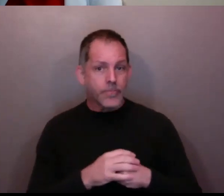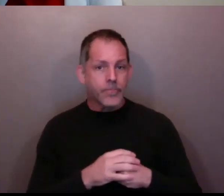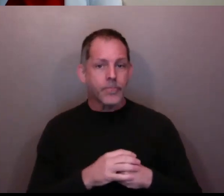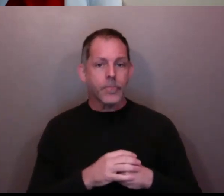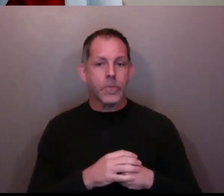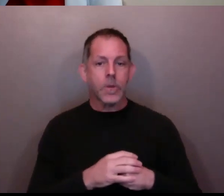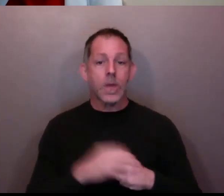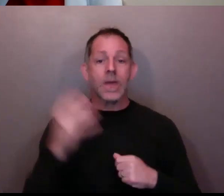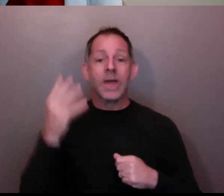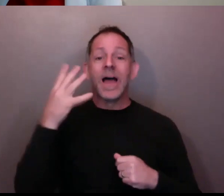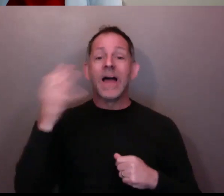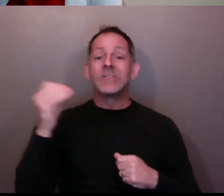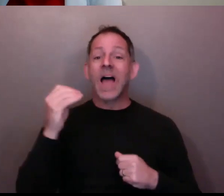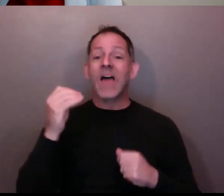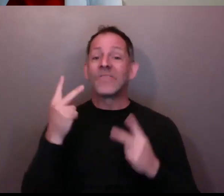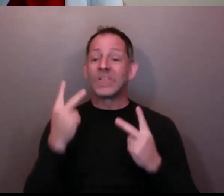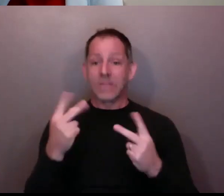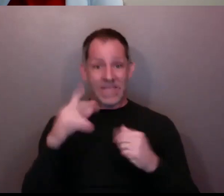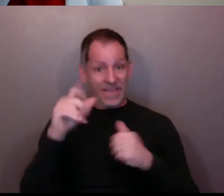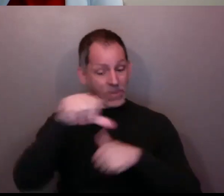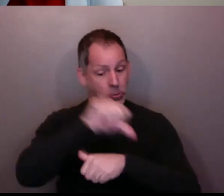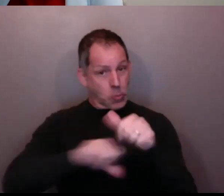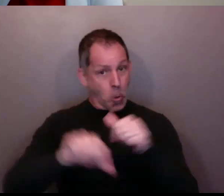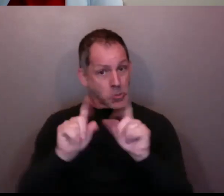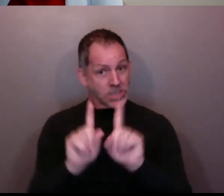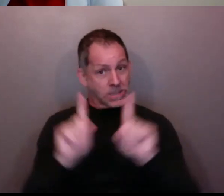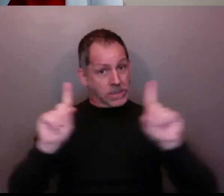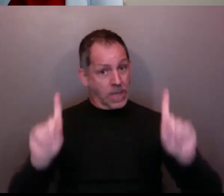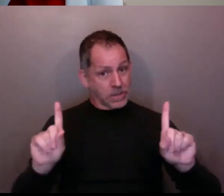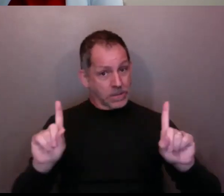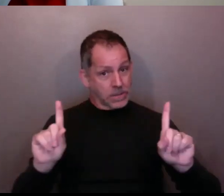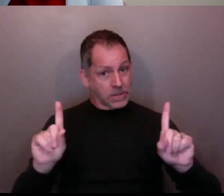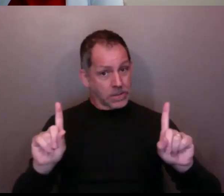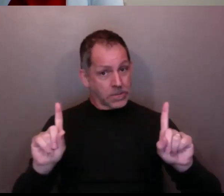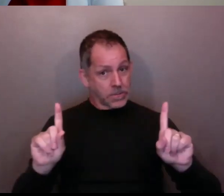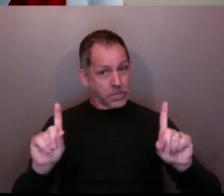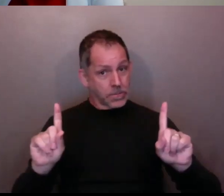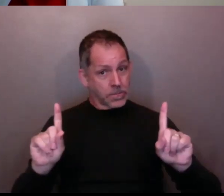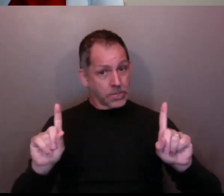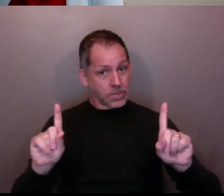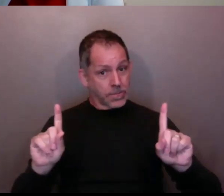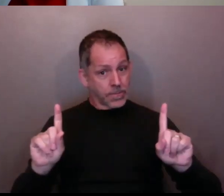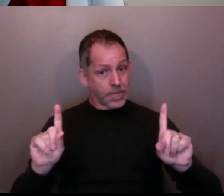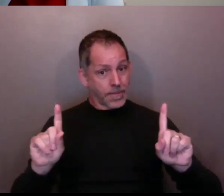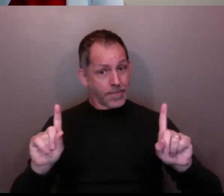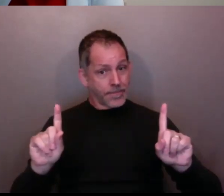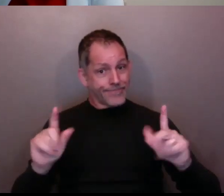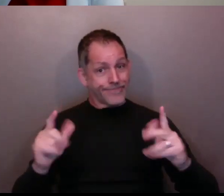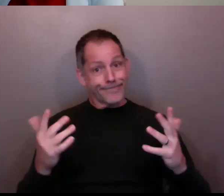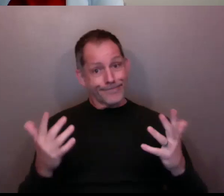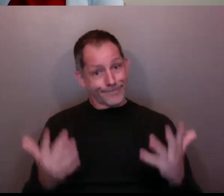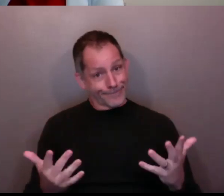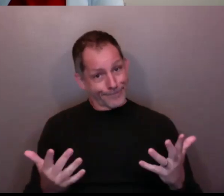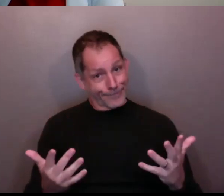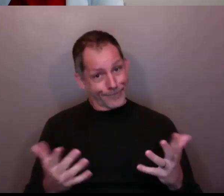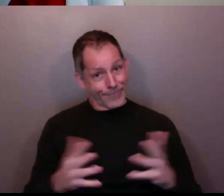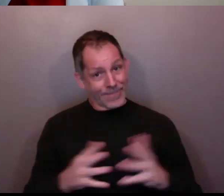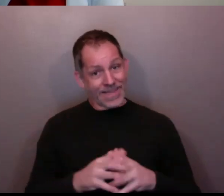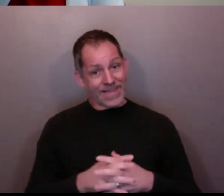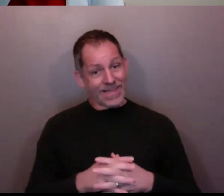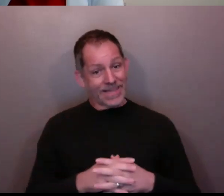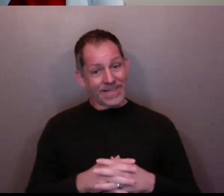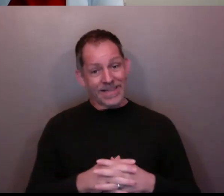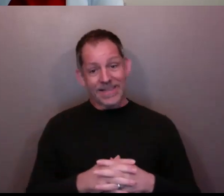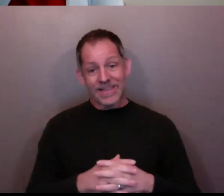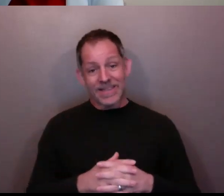distanced and that involve the use of face coverings, and